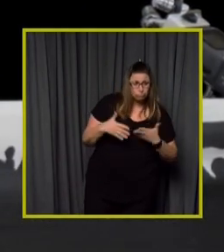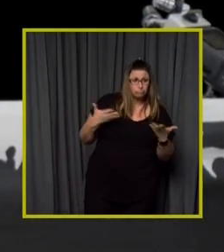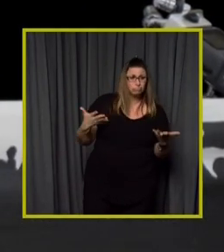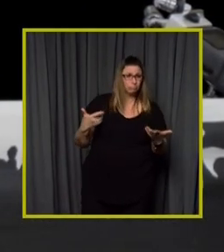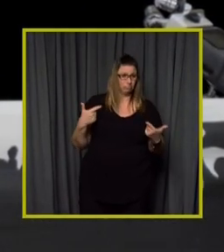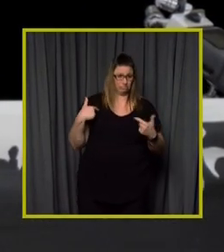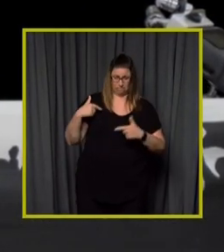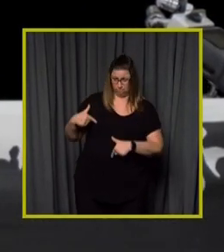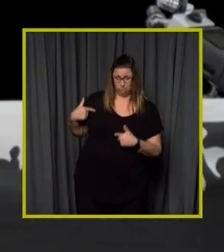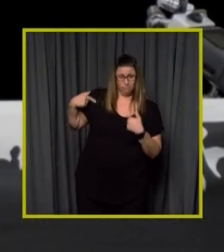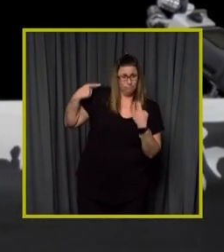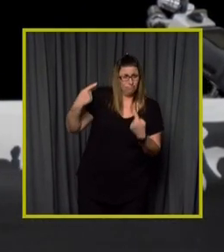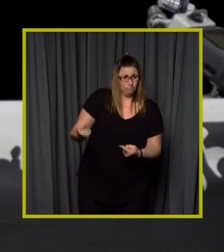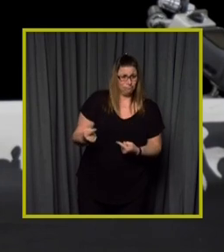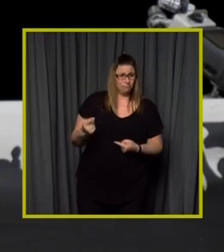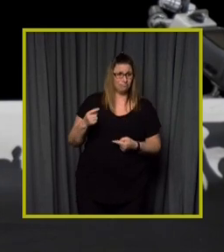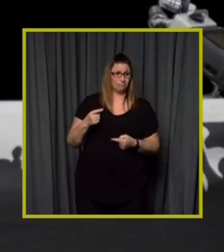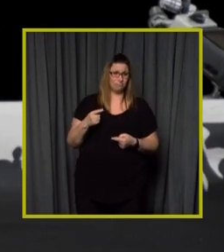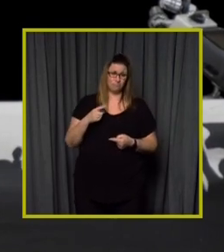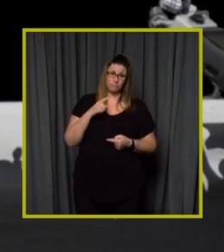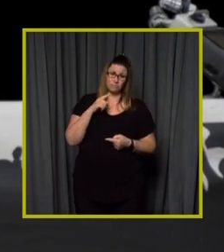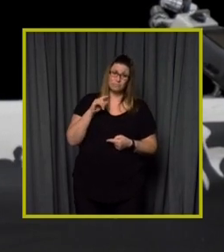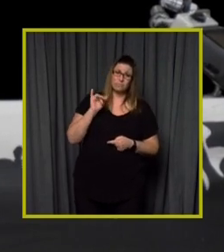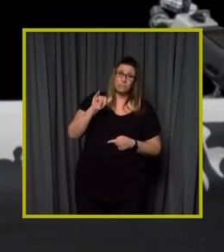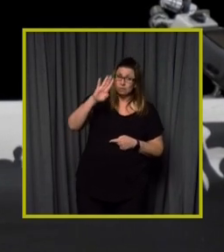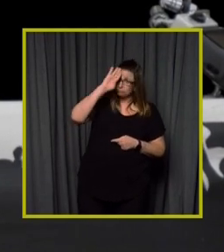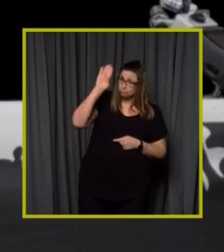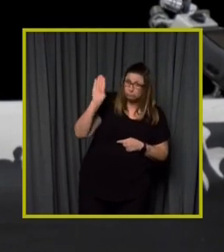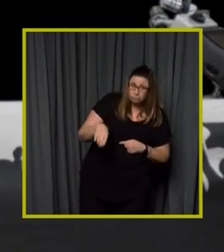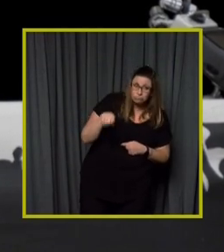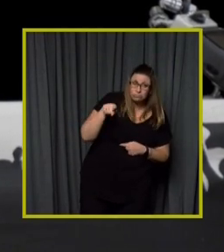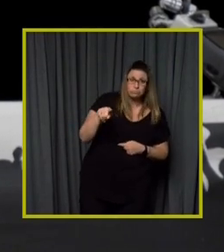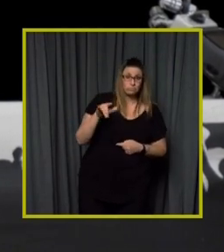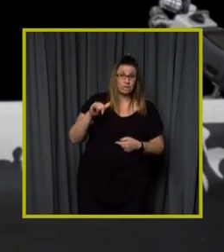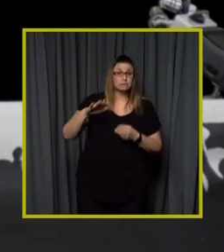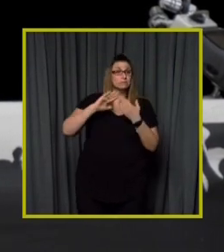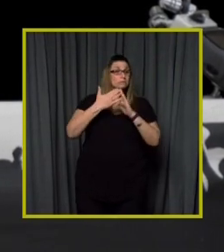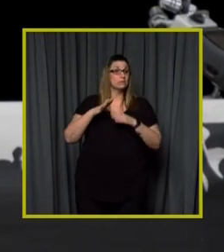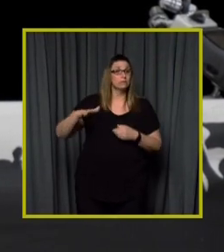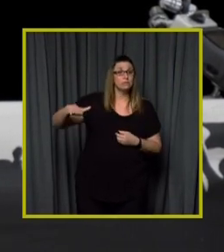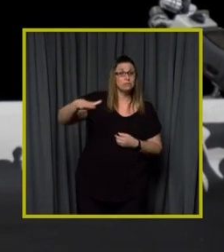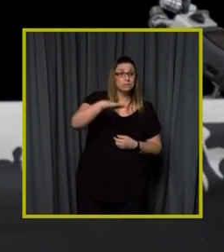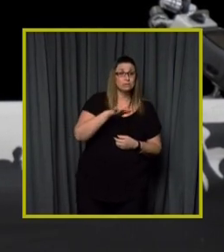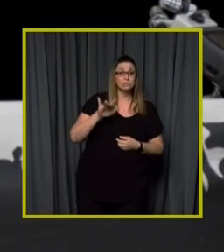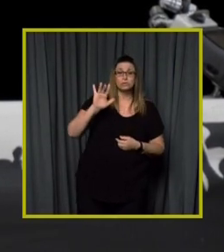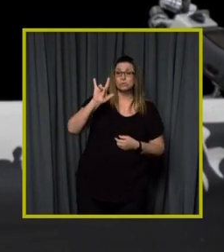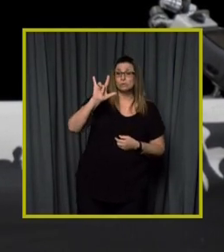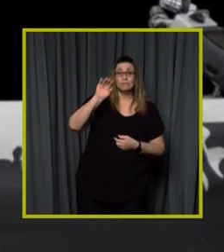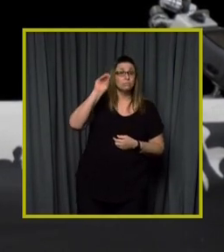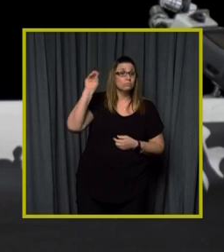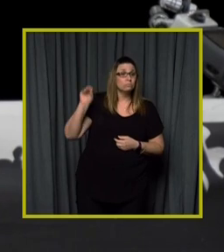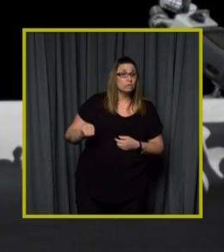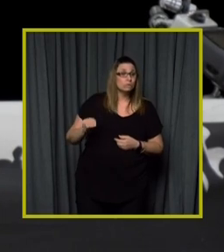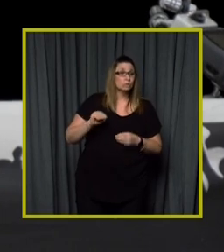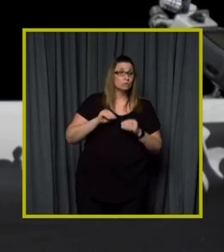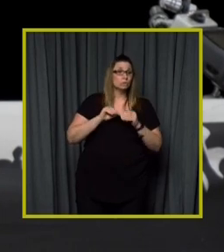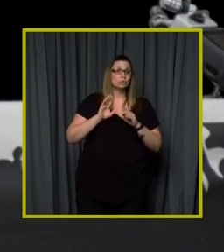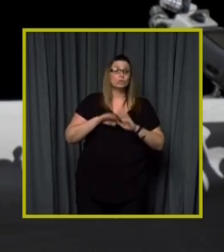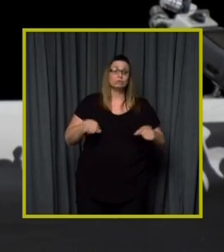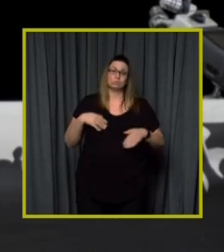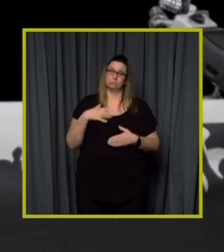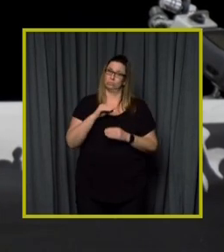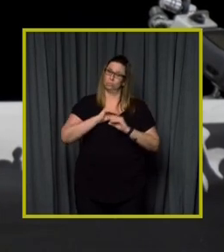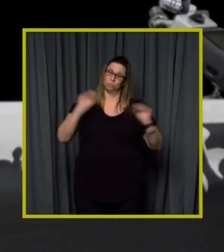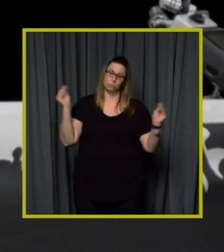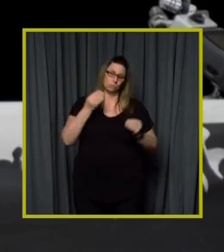we hear things like one out of every four students in Telfair is homeless. That means something. It's more than a